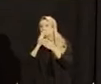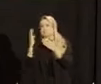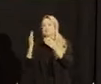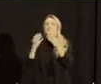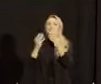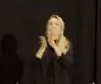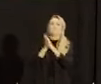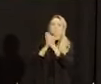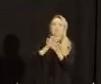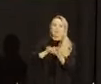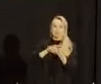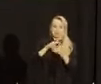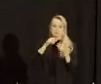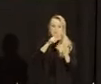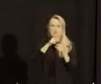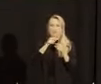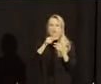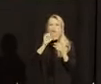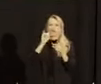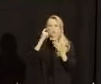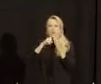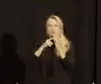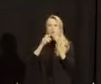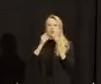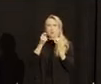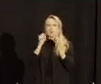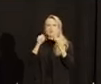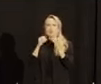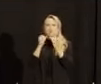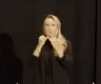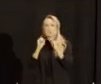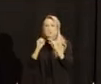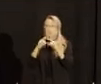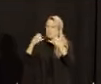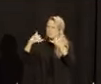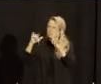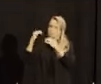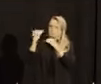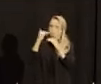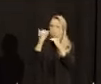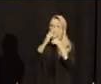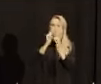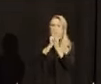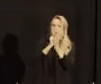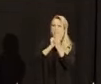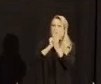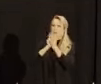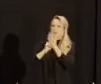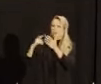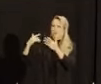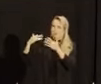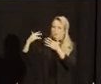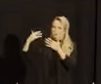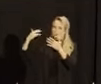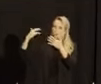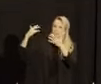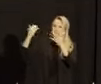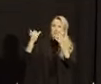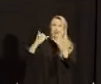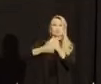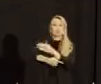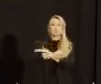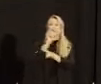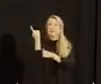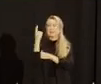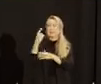disabled people. And I think today, there's a lot of opportunity for solidarity, Jennifer. One,